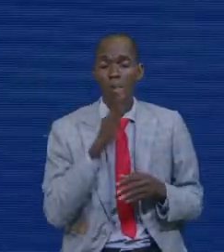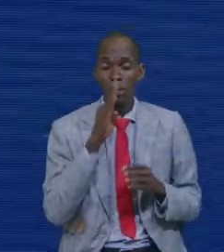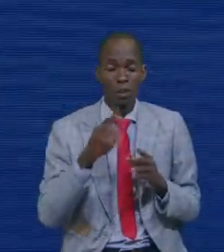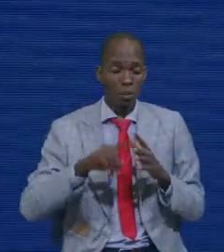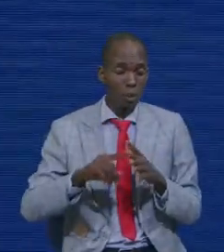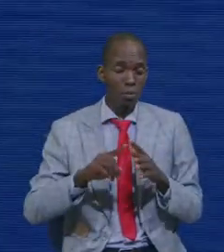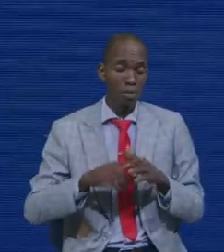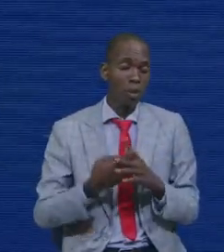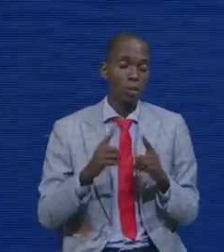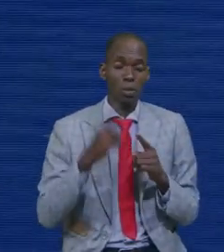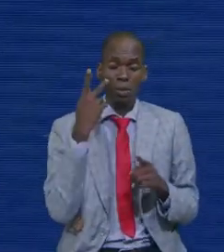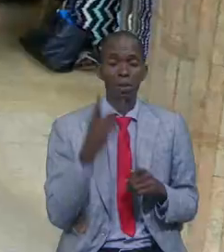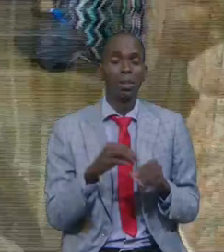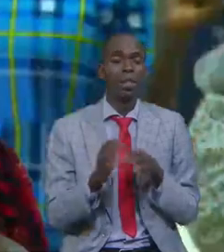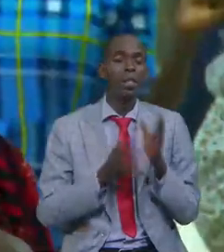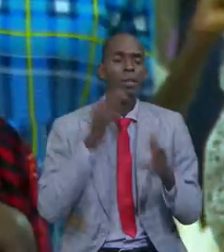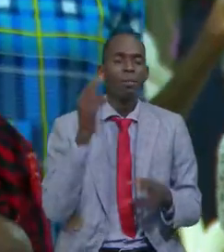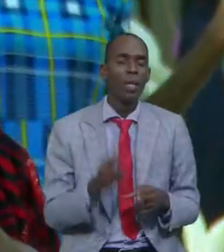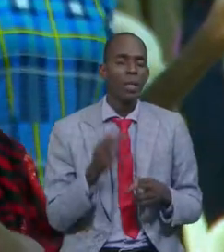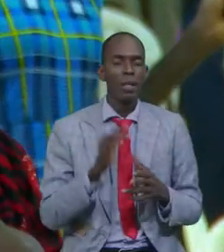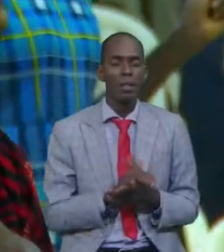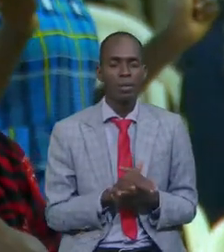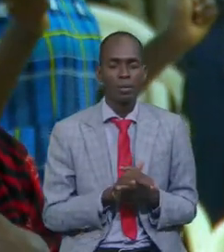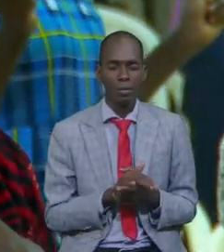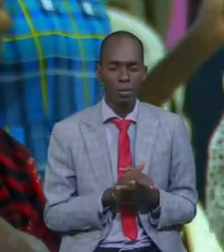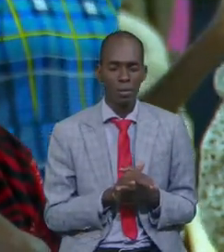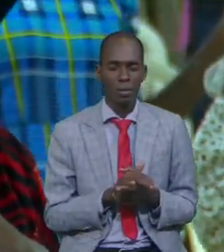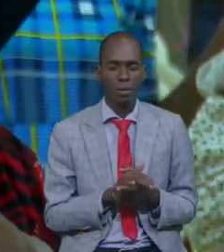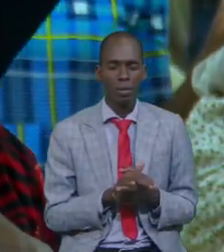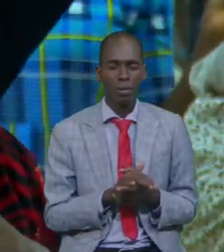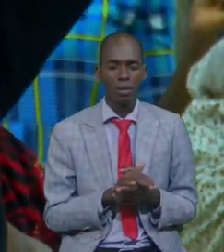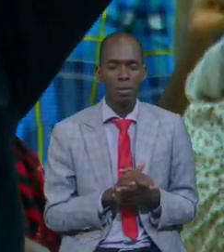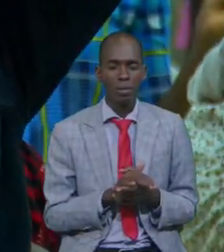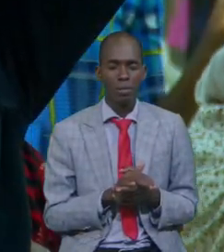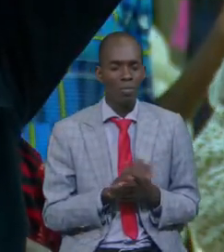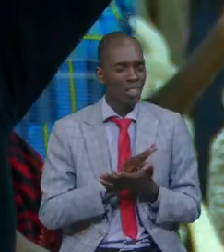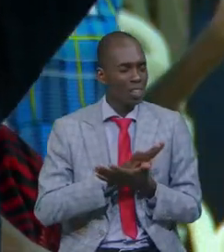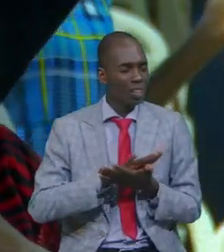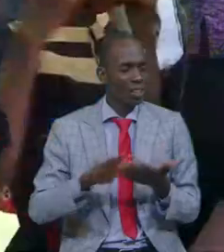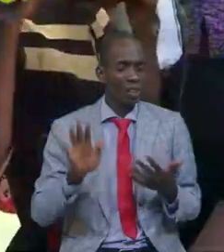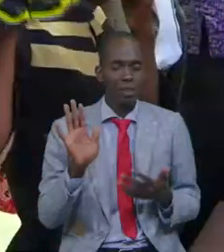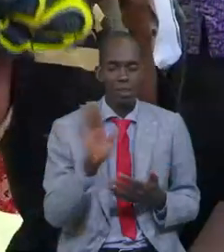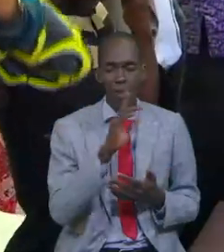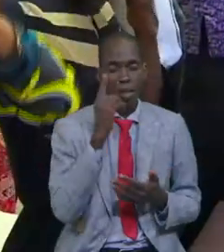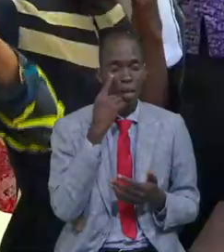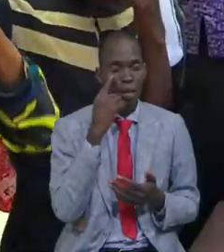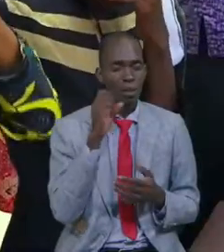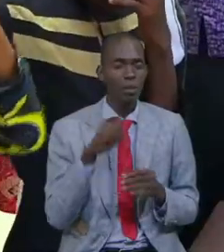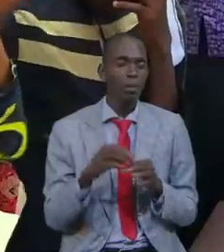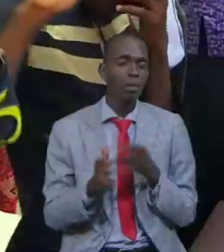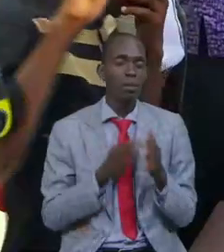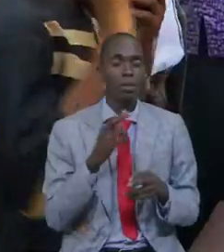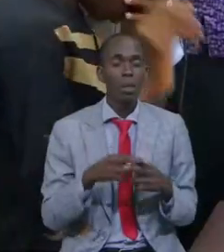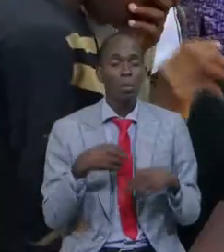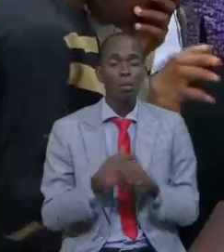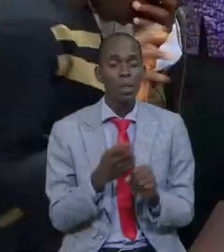see in Jesus' name. Clear their eyesight. Make them